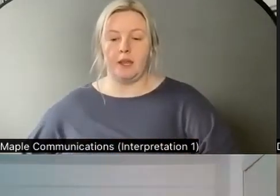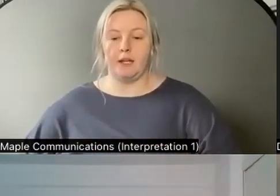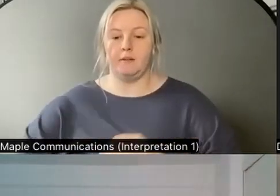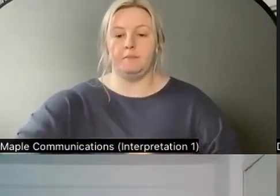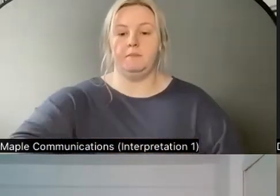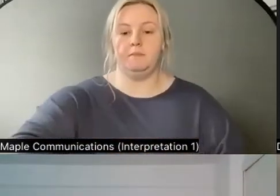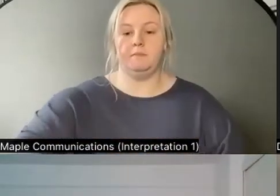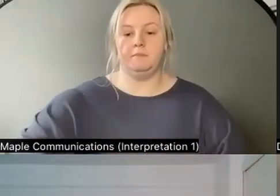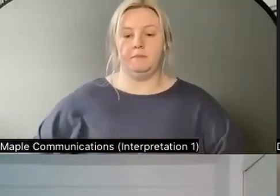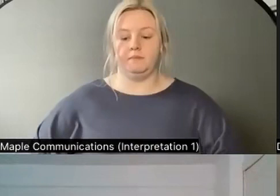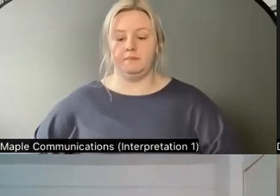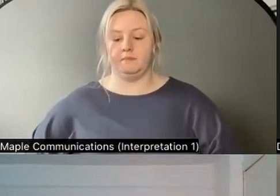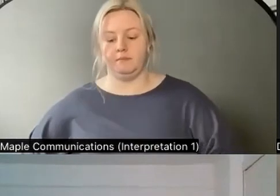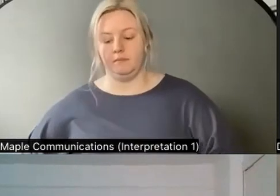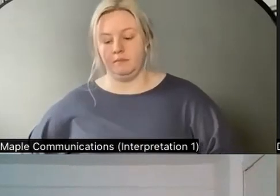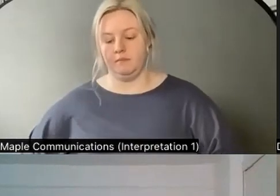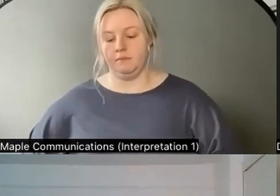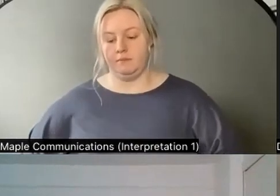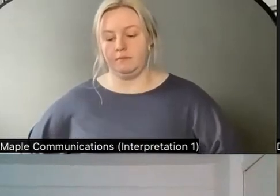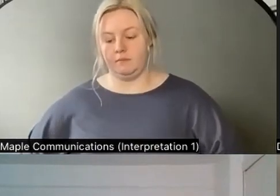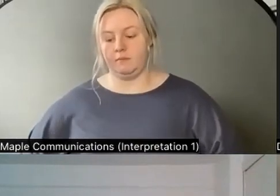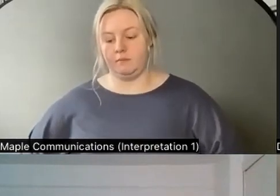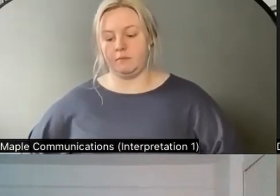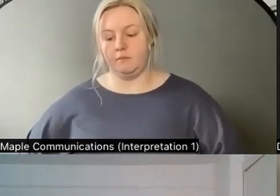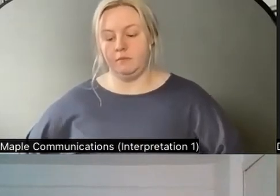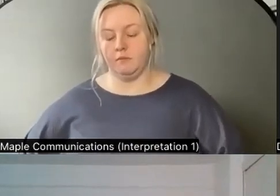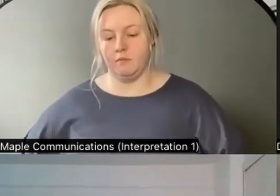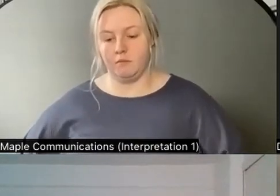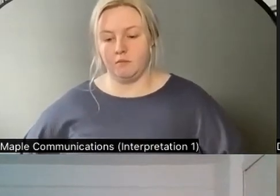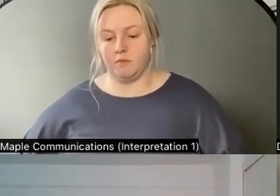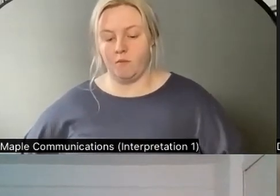on a purely medical front,